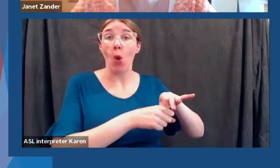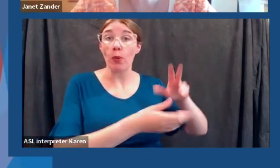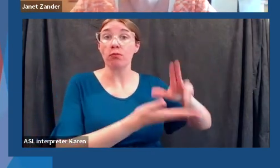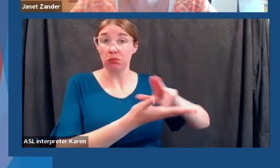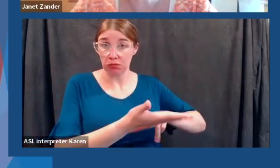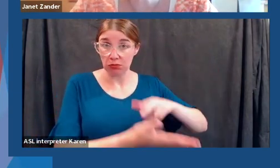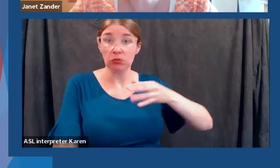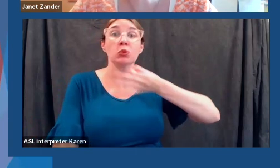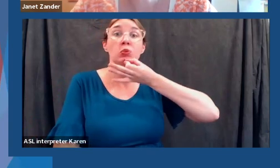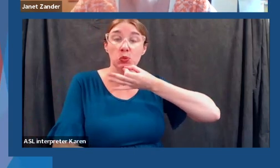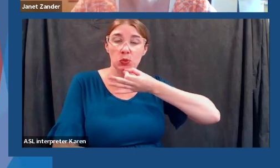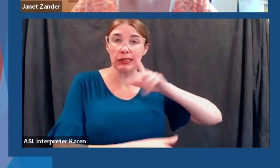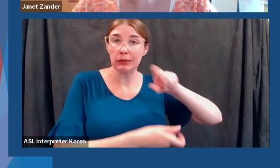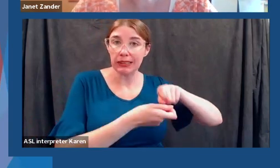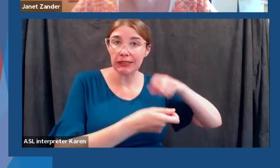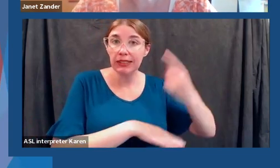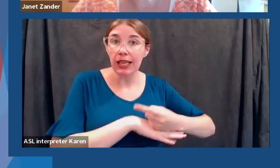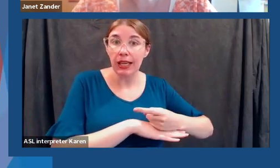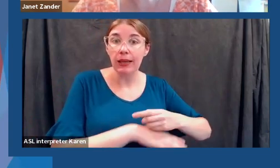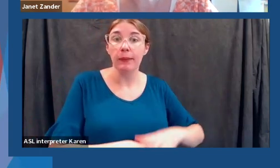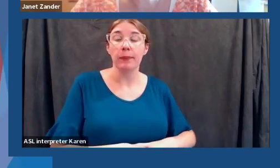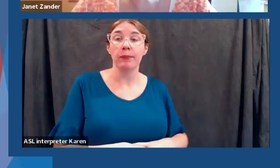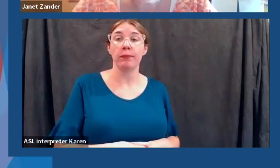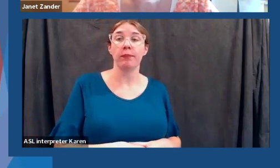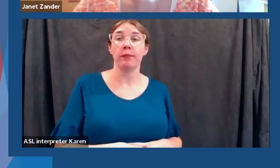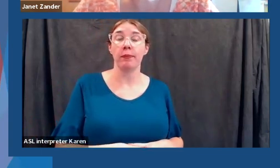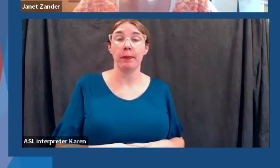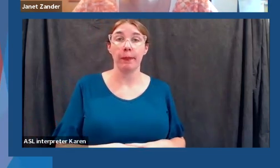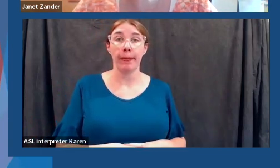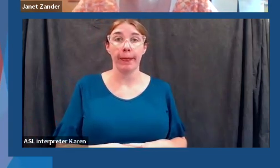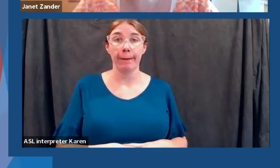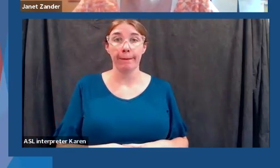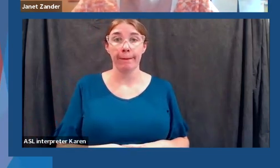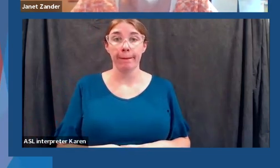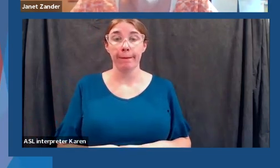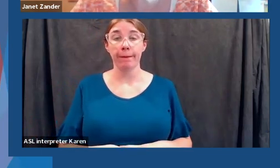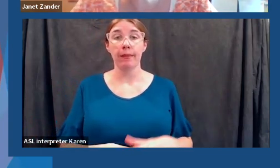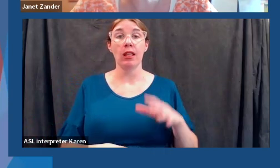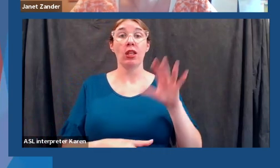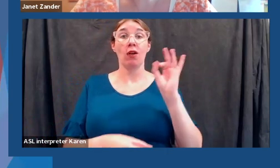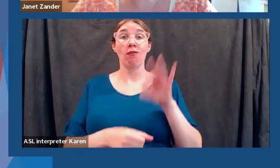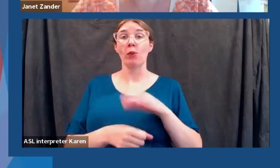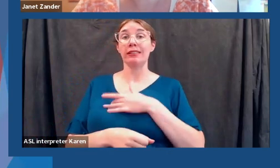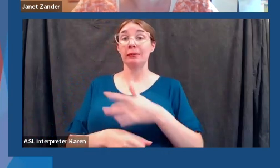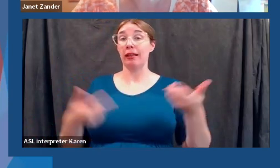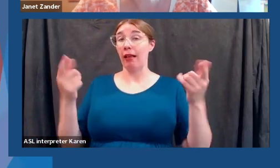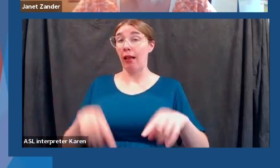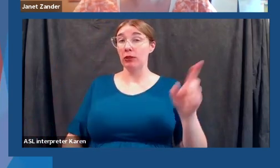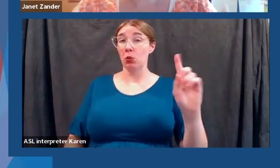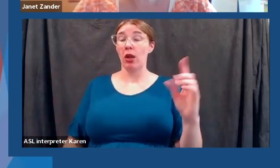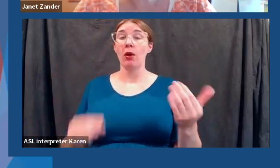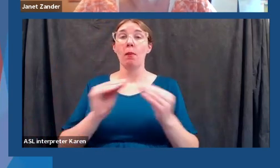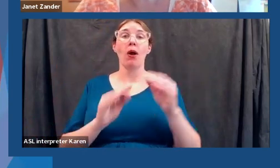on a particular day. This voting typically is taking place in a common area so that there's room